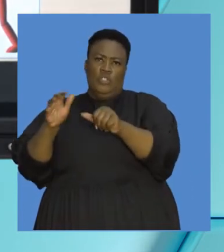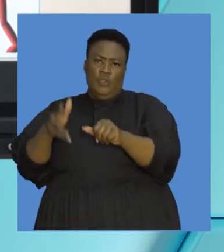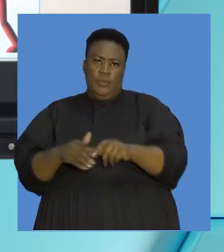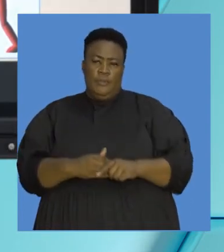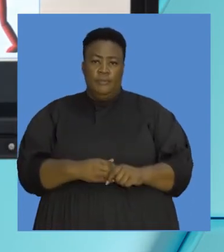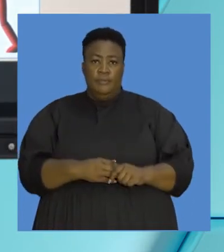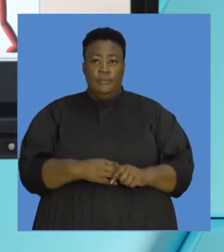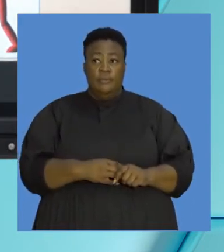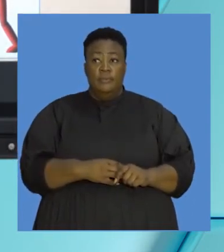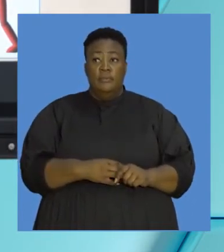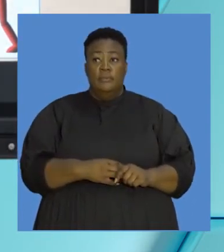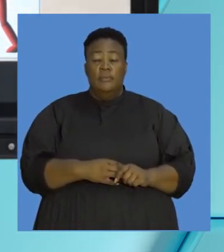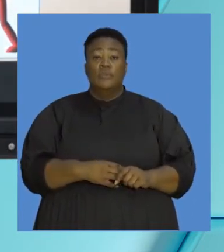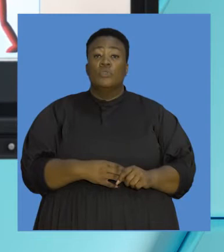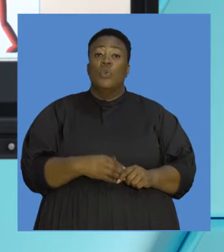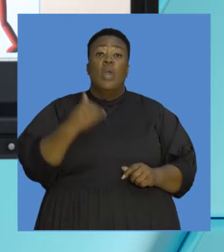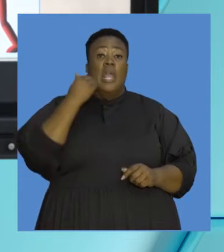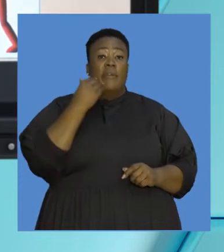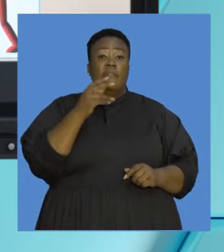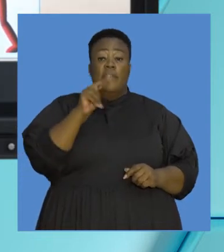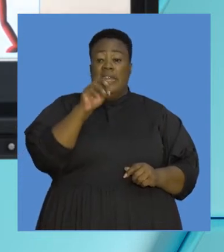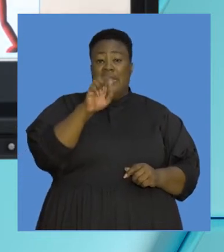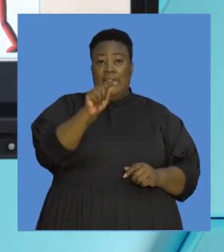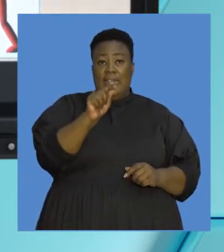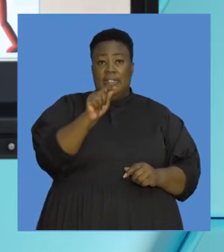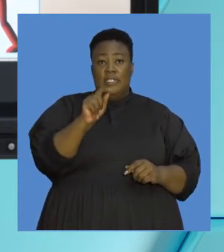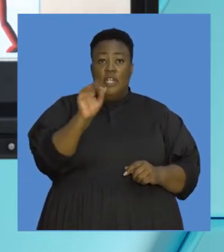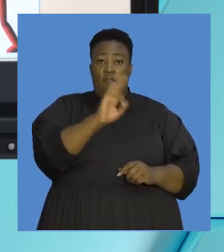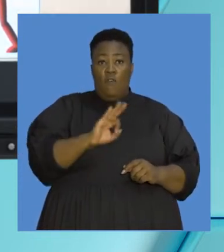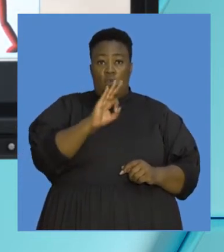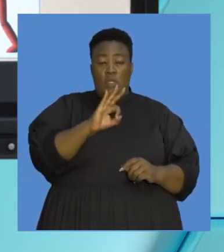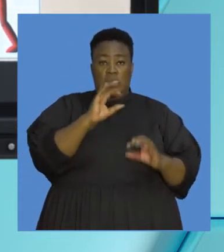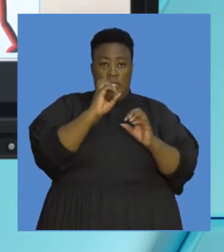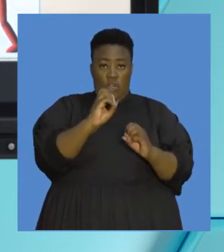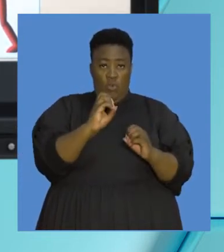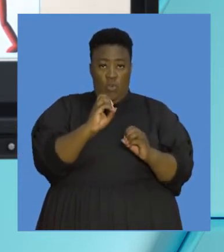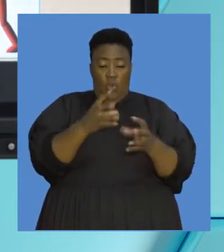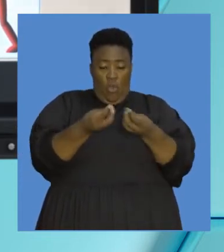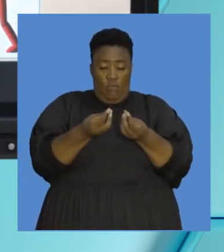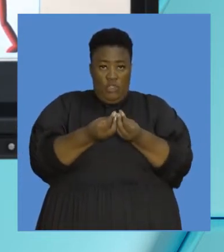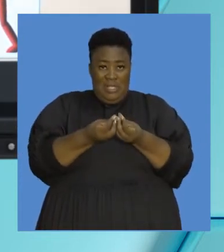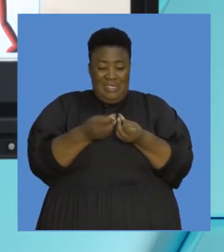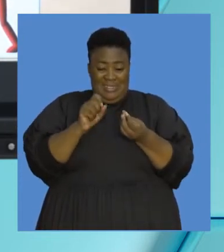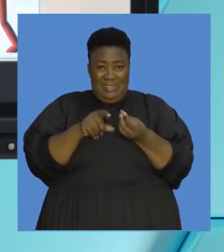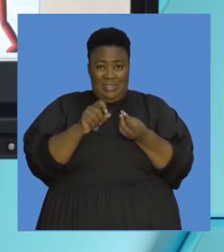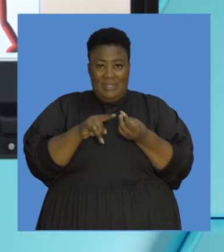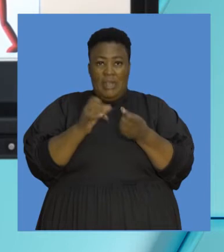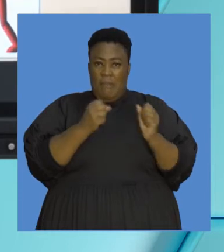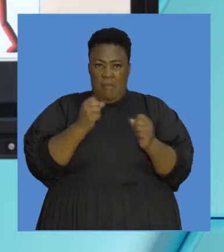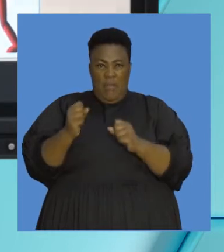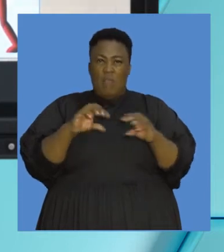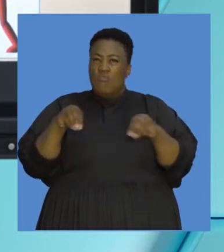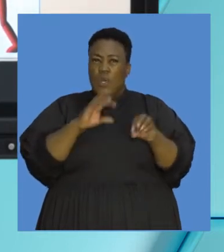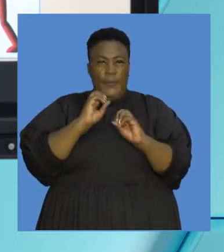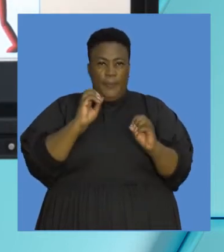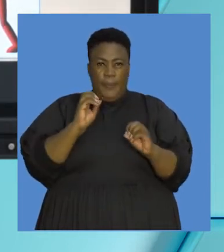good? All right, so we know net force, when it's zero, an object will either stay stationary